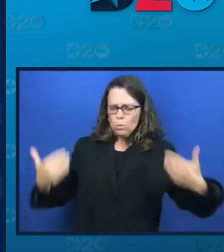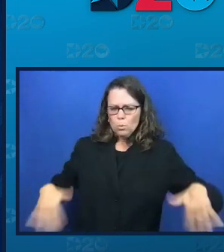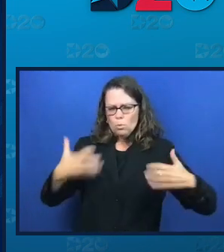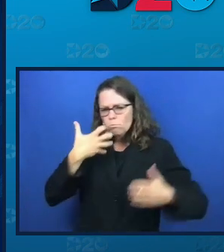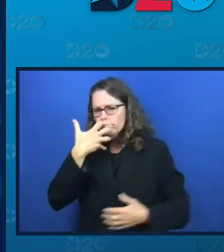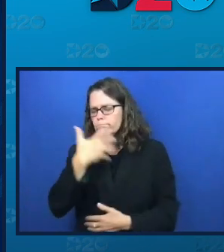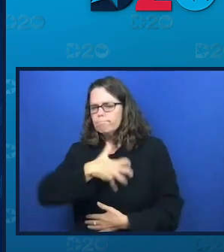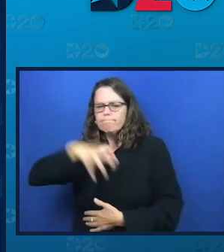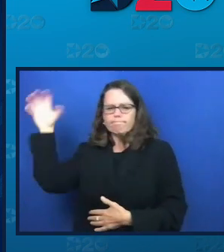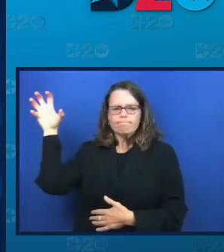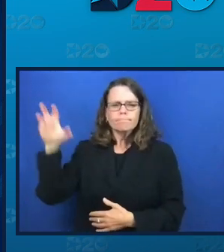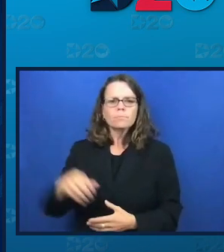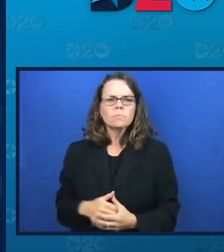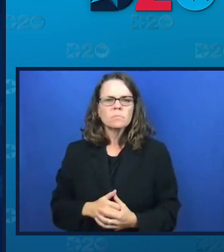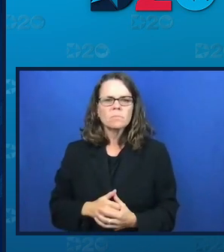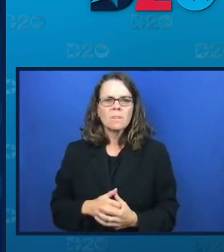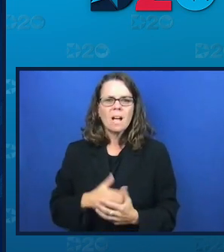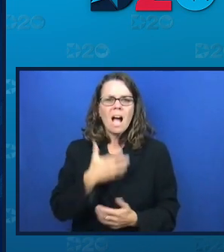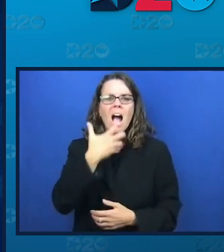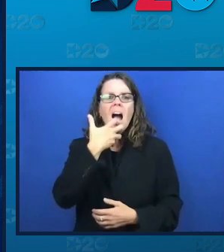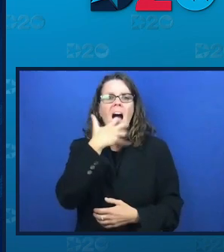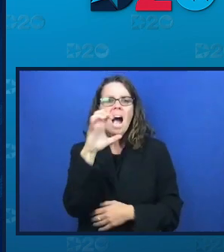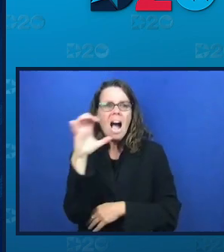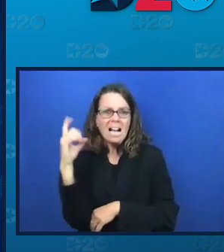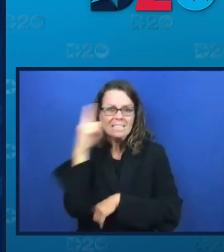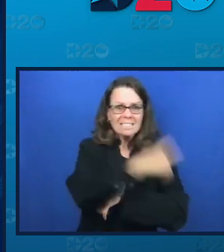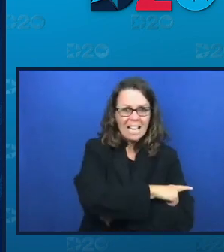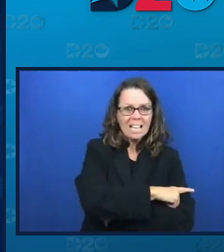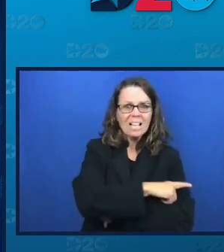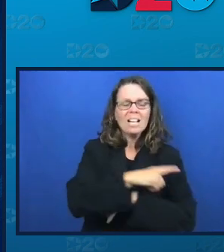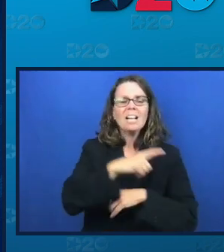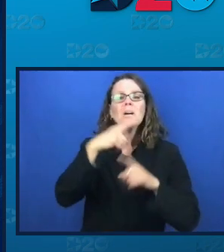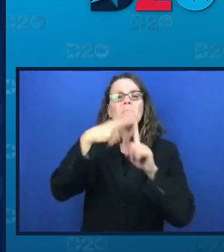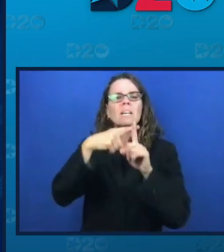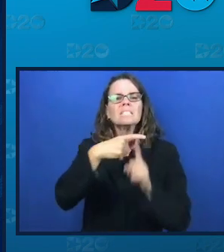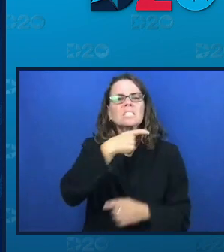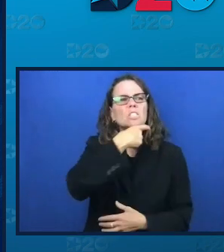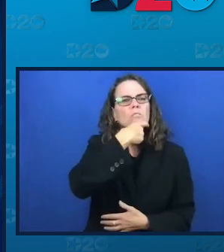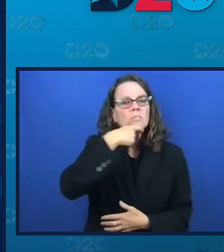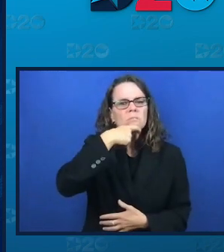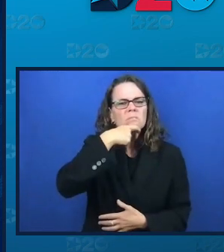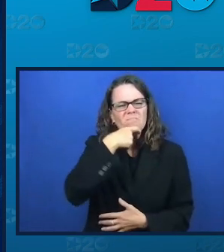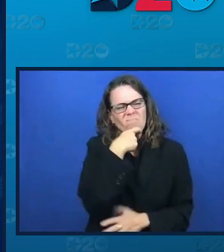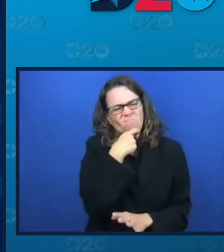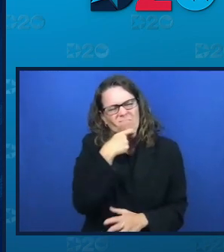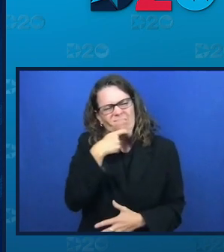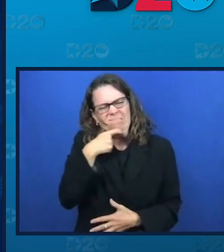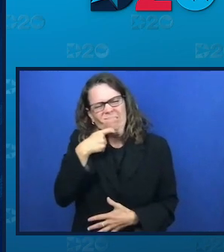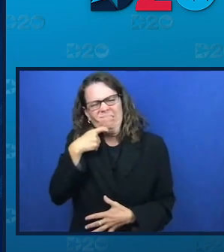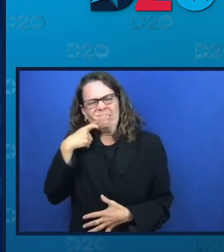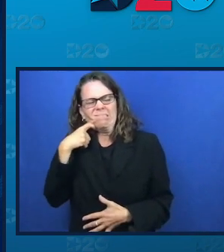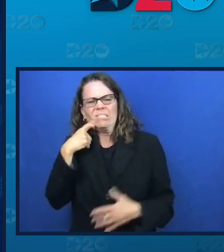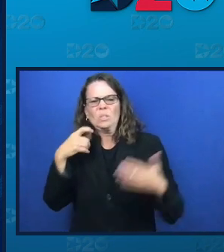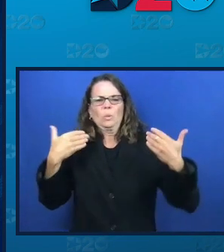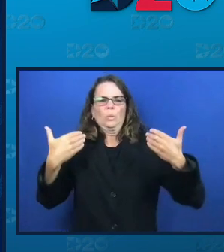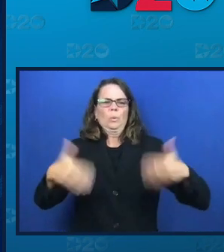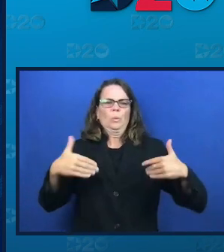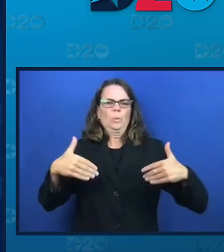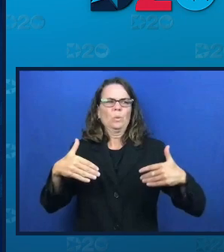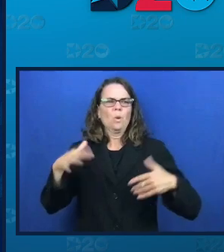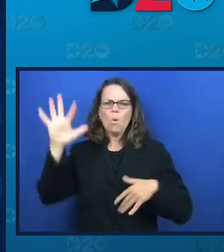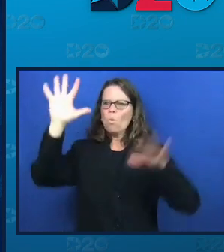hotter. The dries are getting drier. Climate change is real. If you are in denial about climate change, come to